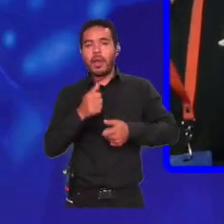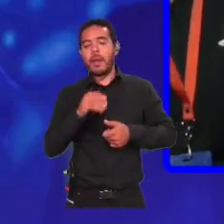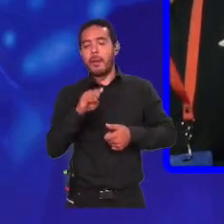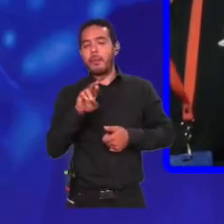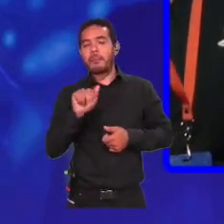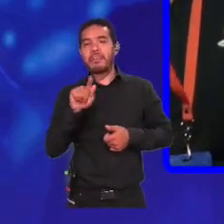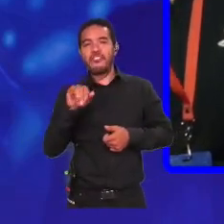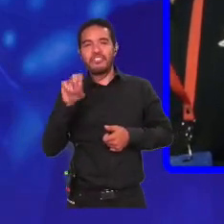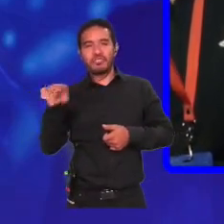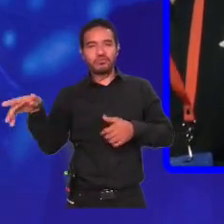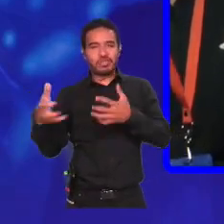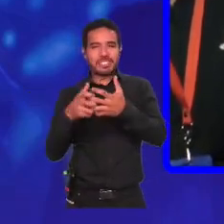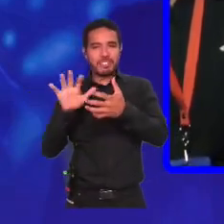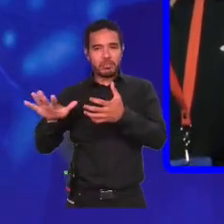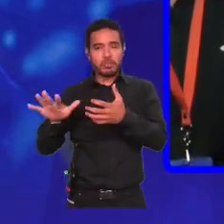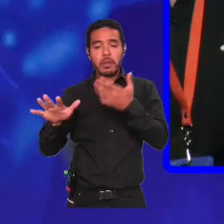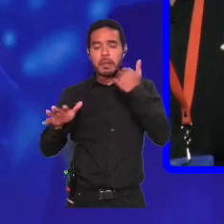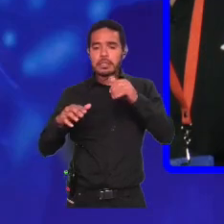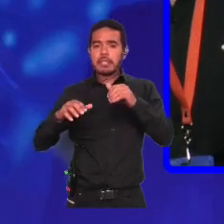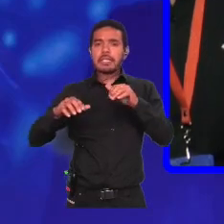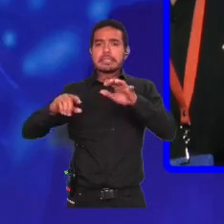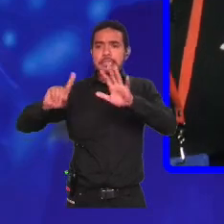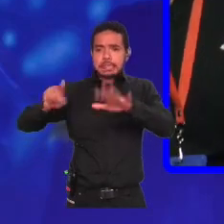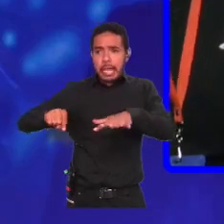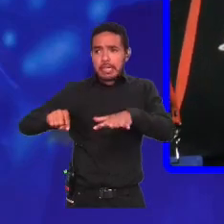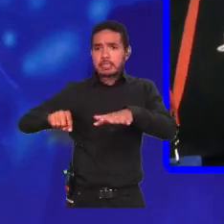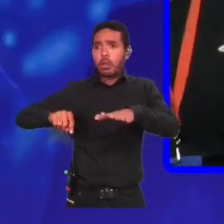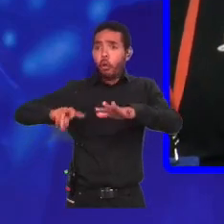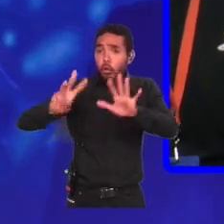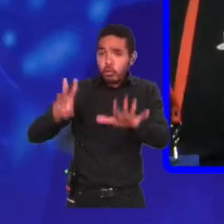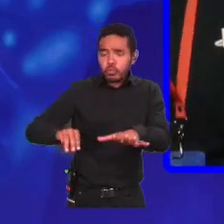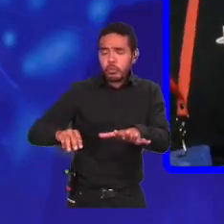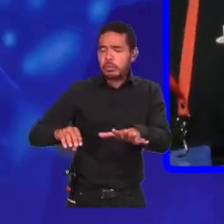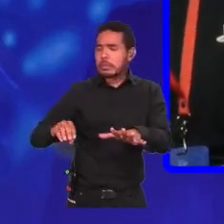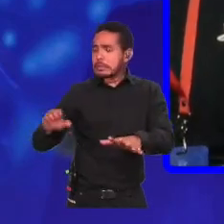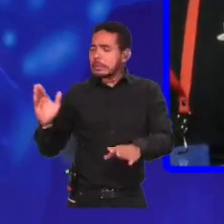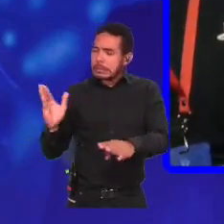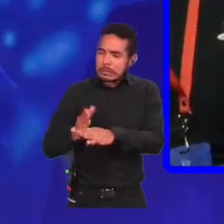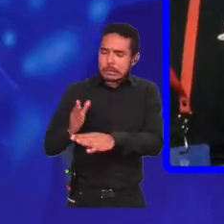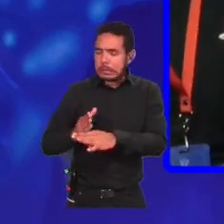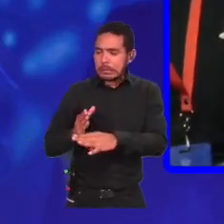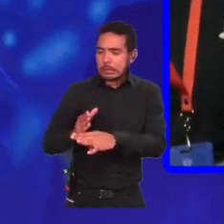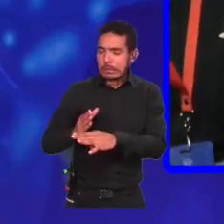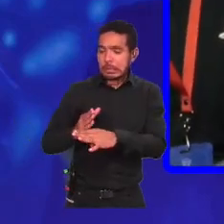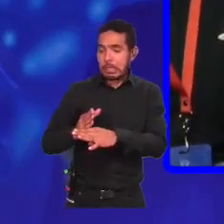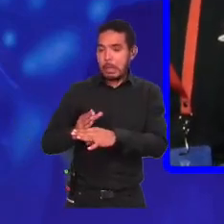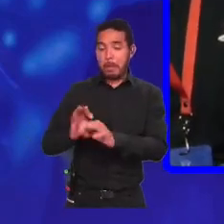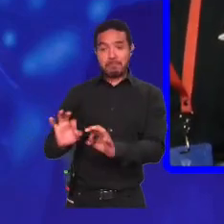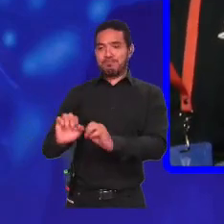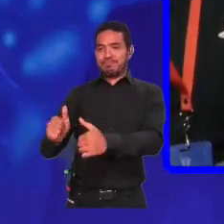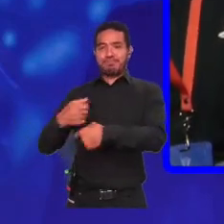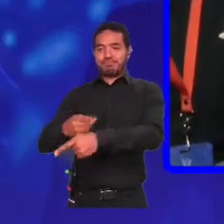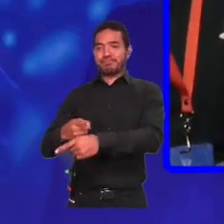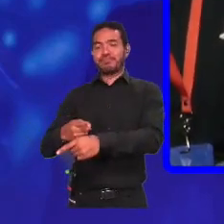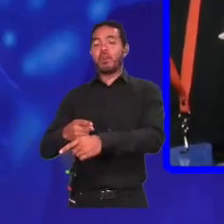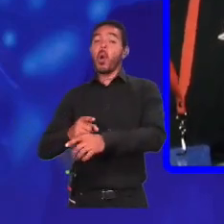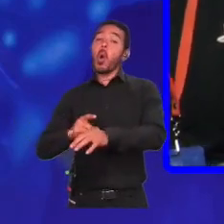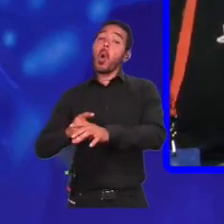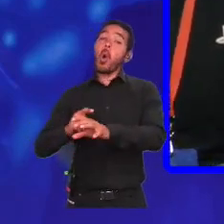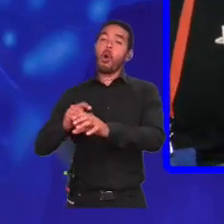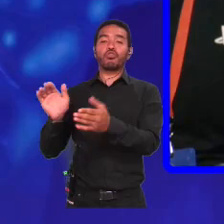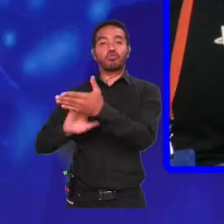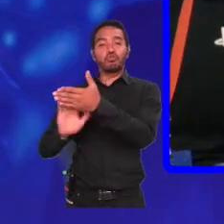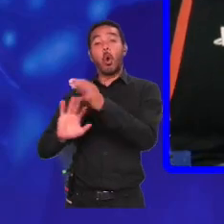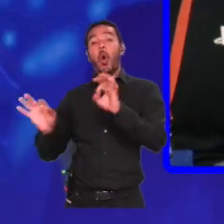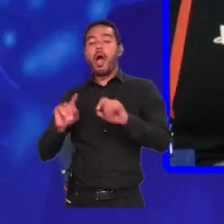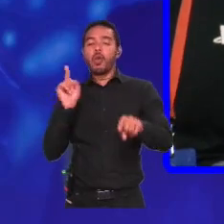months to set up, but for the next game took a week to implement. And so we're always trying to look at where are those pinch points that are